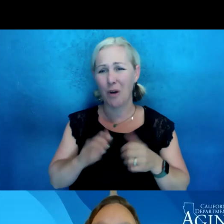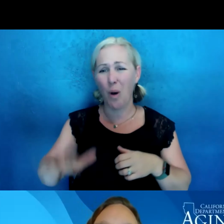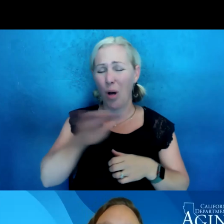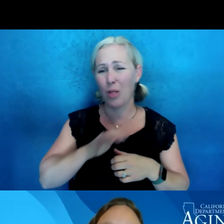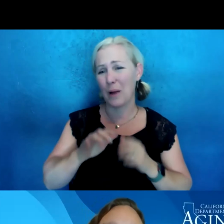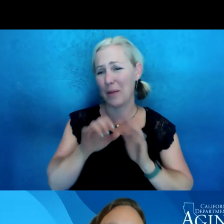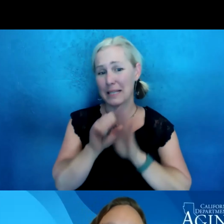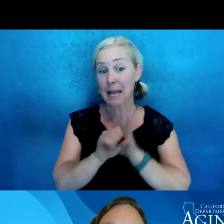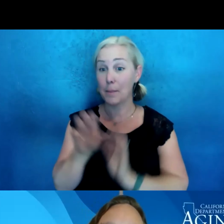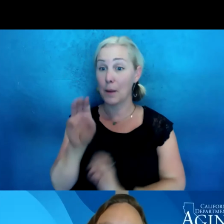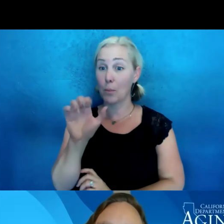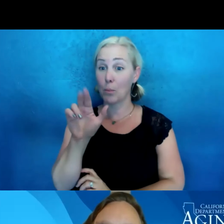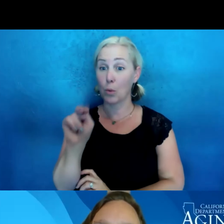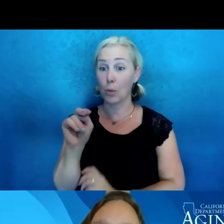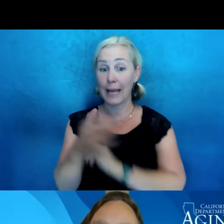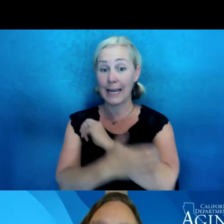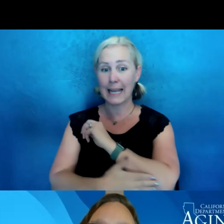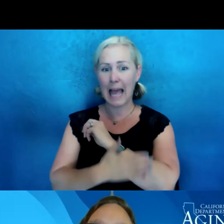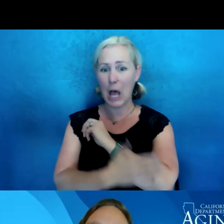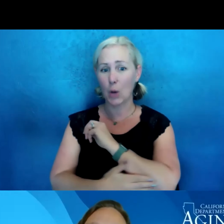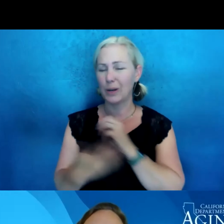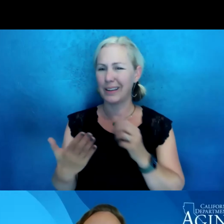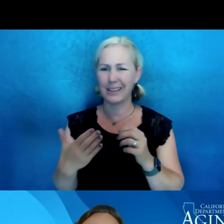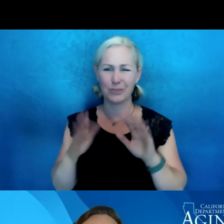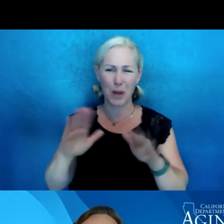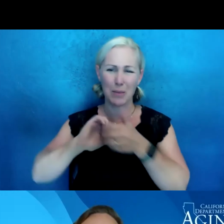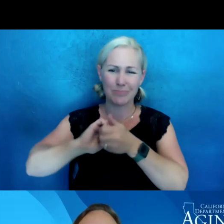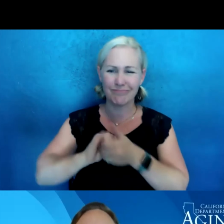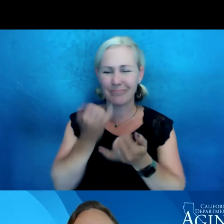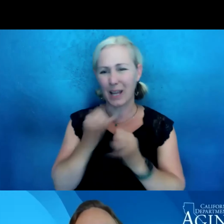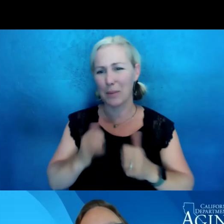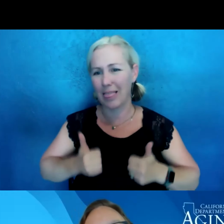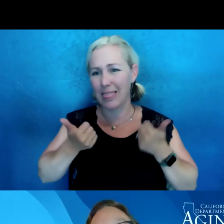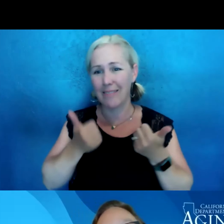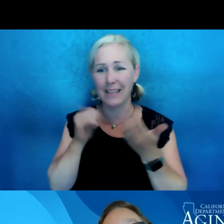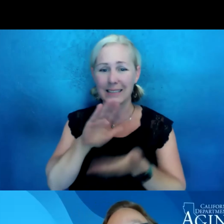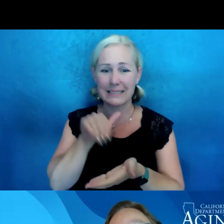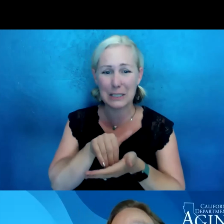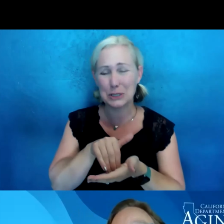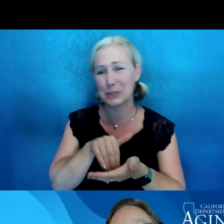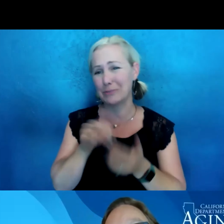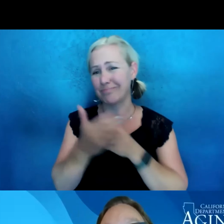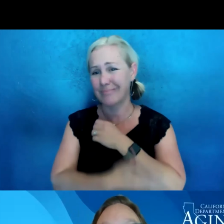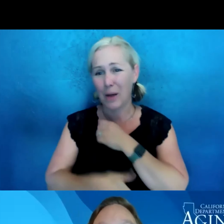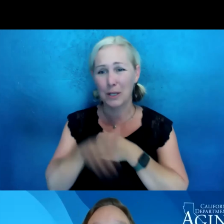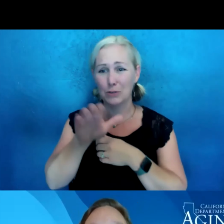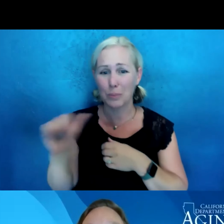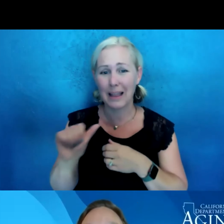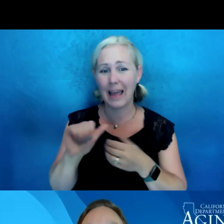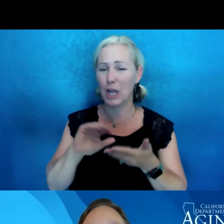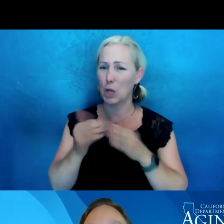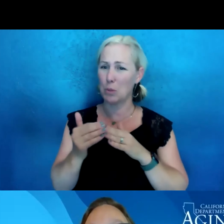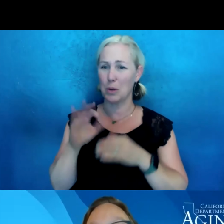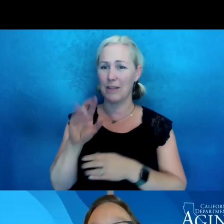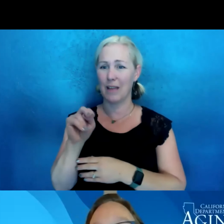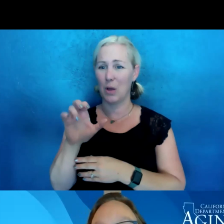County, the great partnership between the Independent Living Center, the county, the AAA, and the Community Foundation to really look at